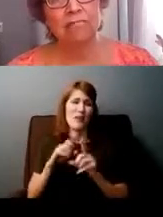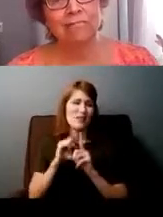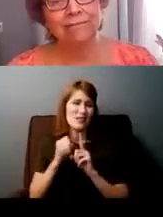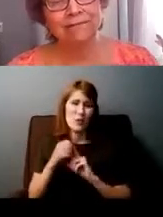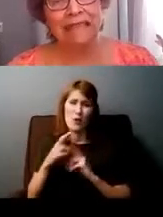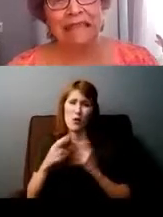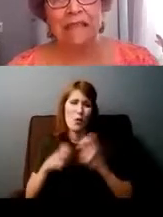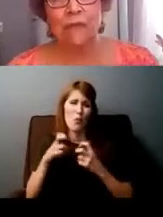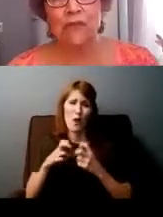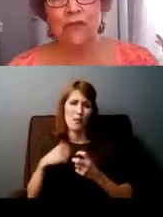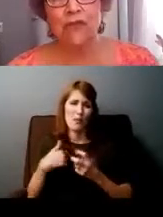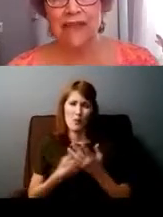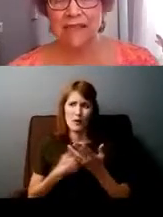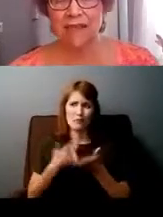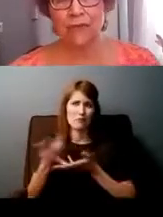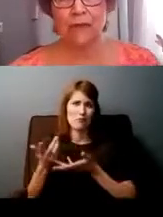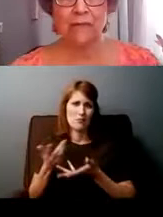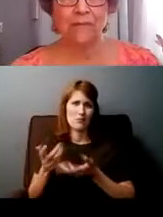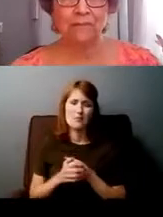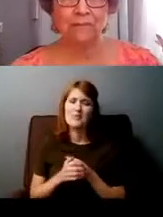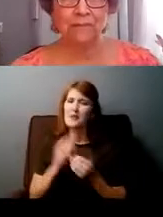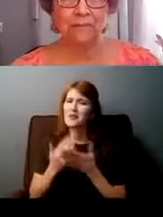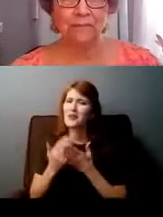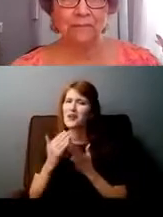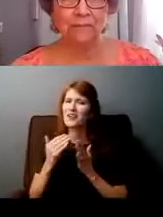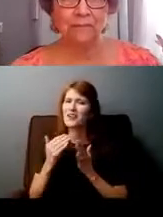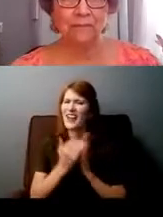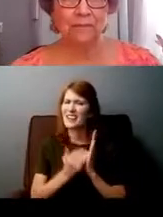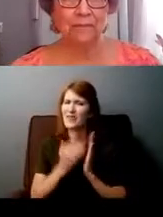with. It was a good lesson for me.